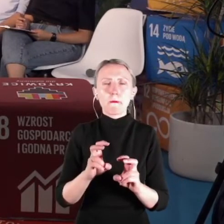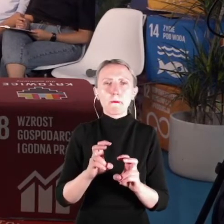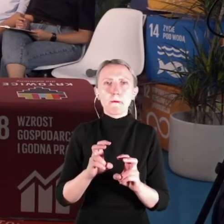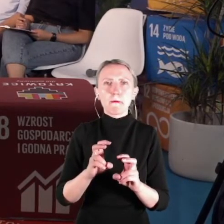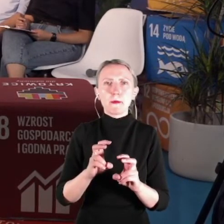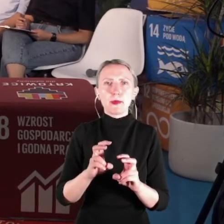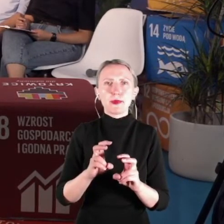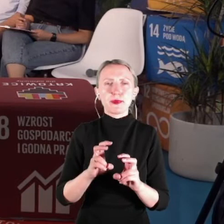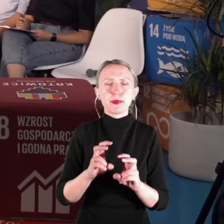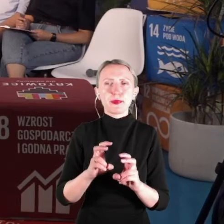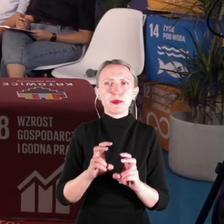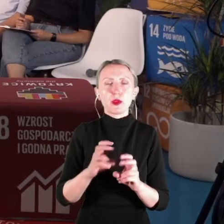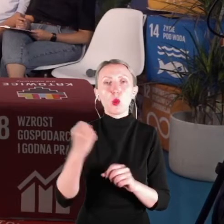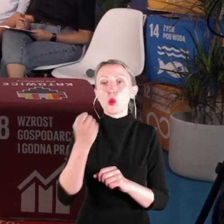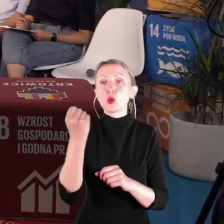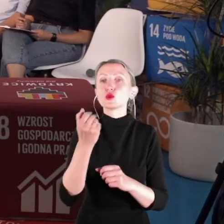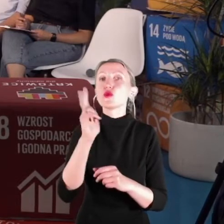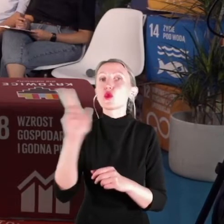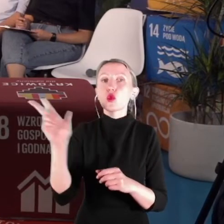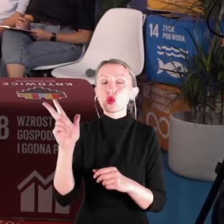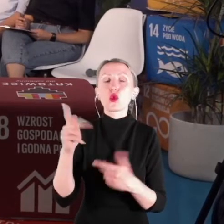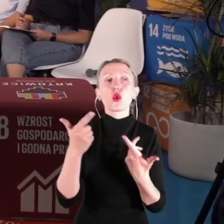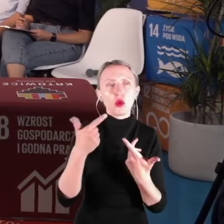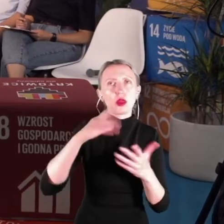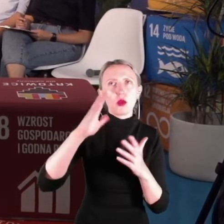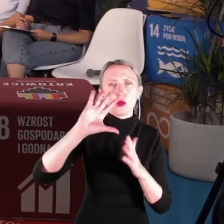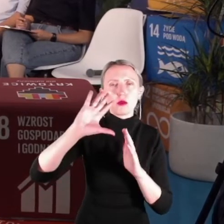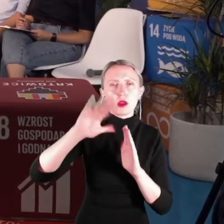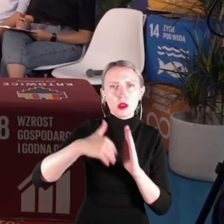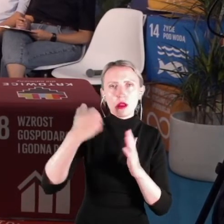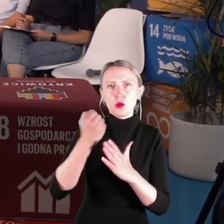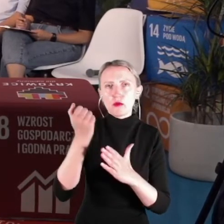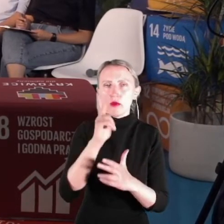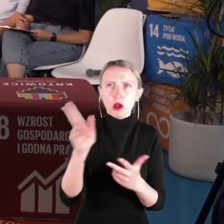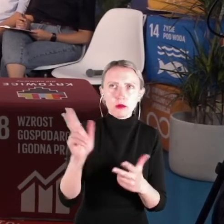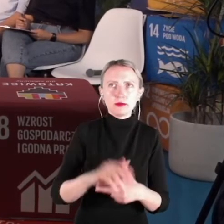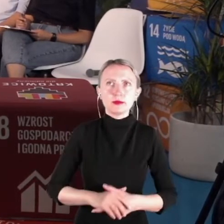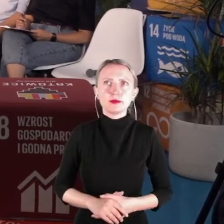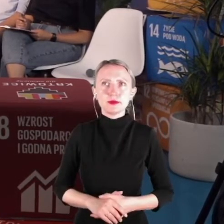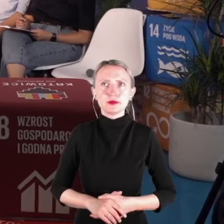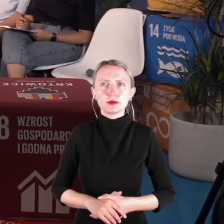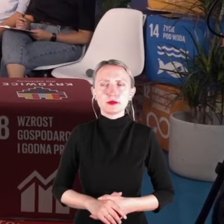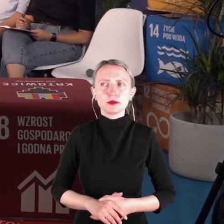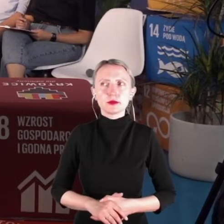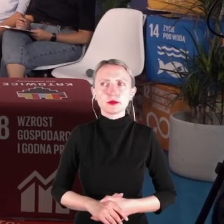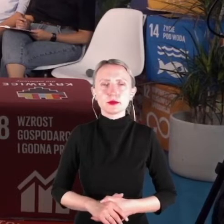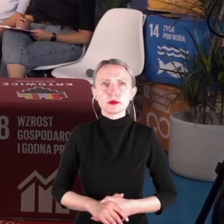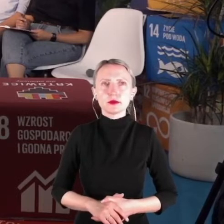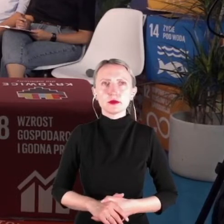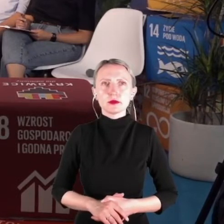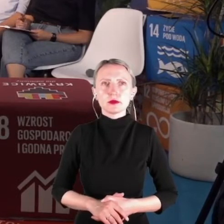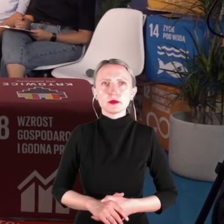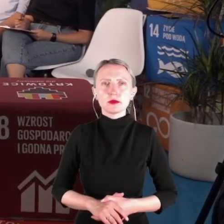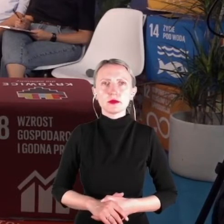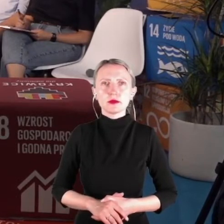of non-users, and try to to apply this kind of focus group approach to them. A lot of participatory